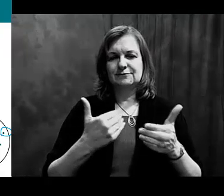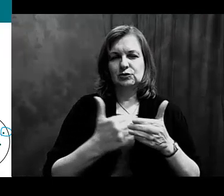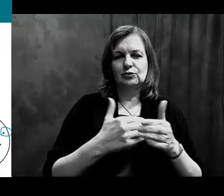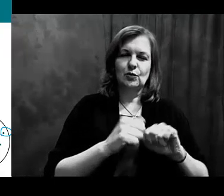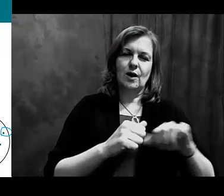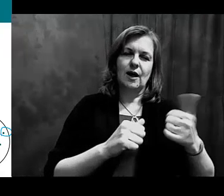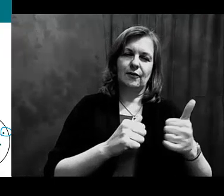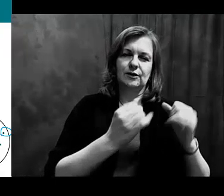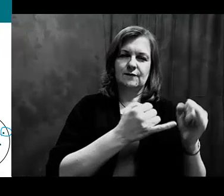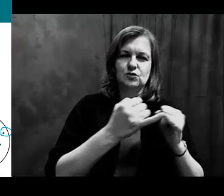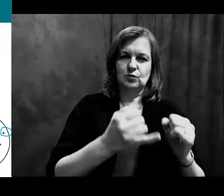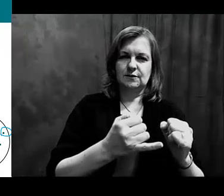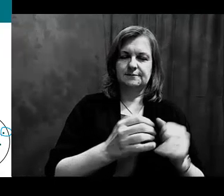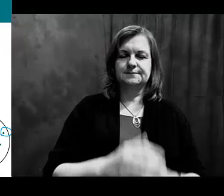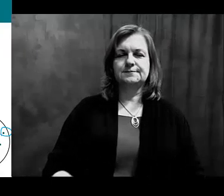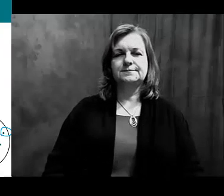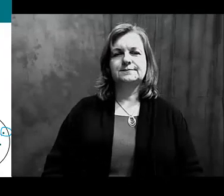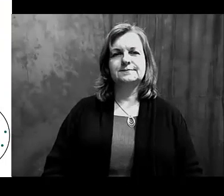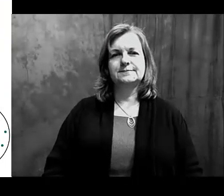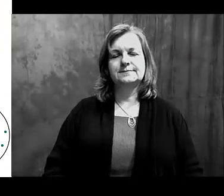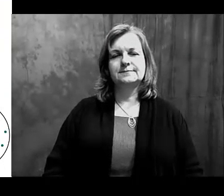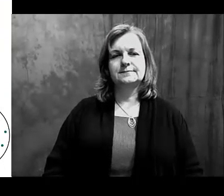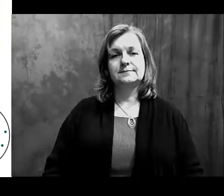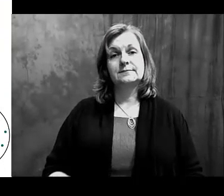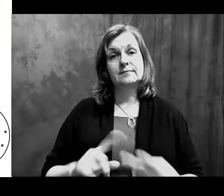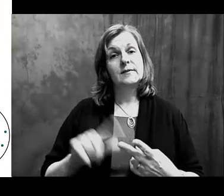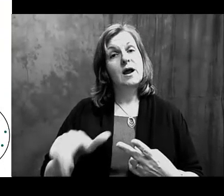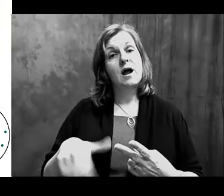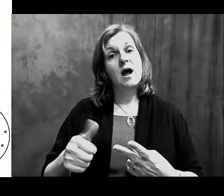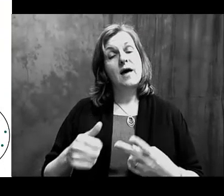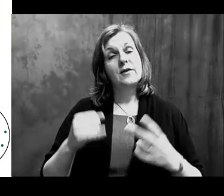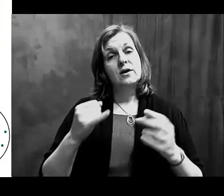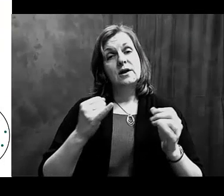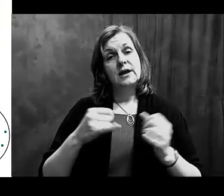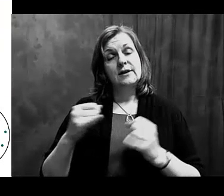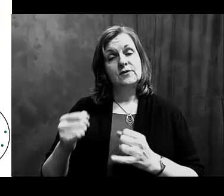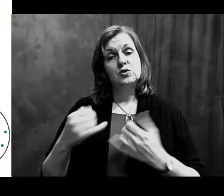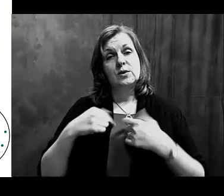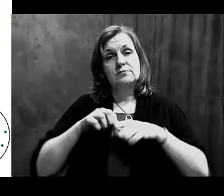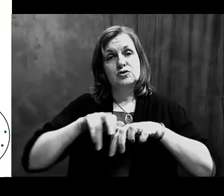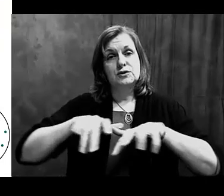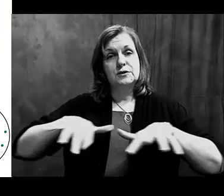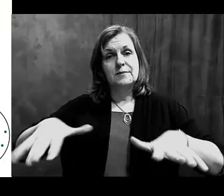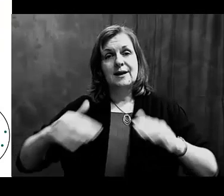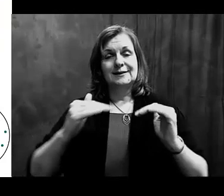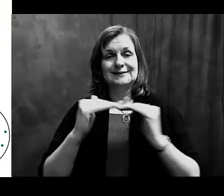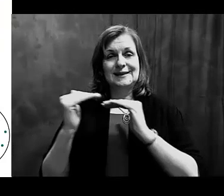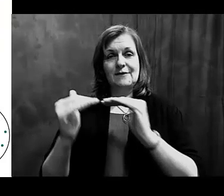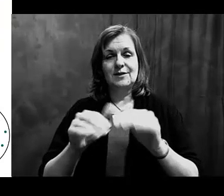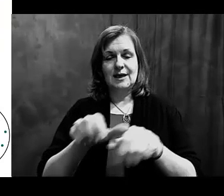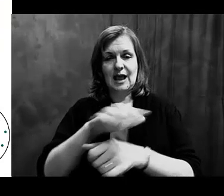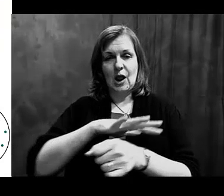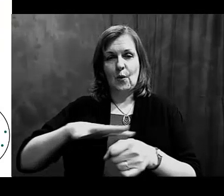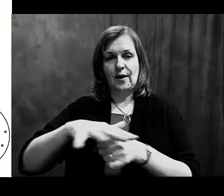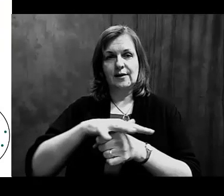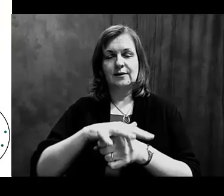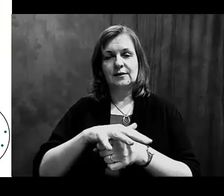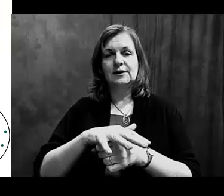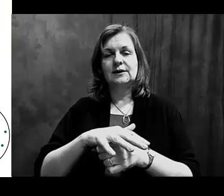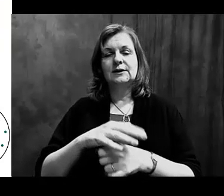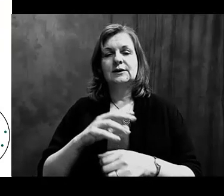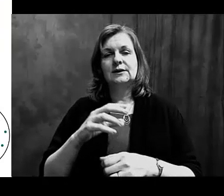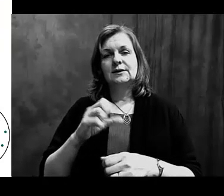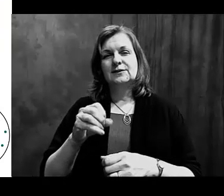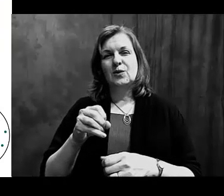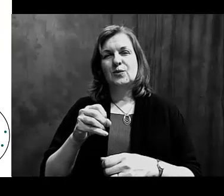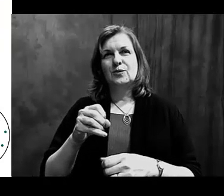little sort of sub-clumps of the population. Some individuals will tend to scatter evenly.